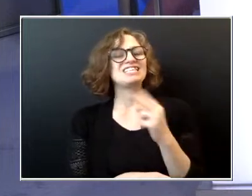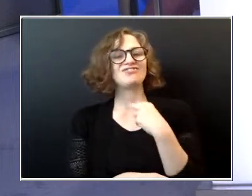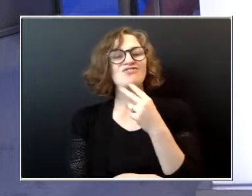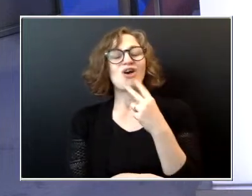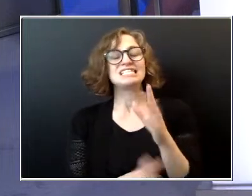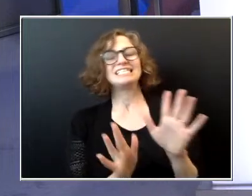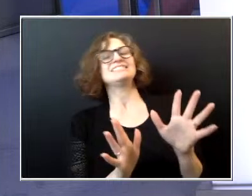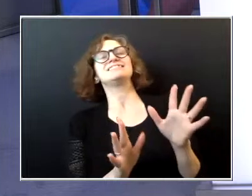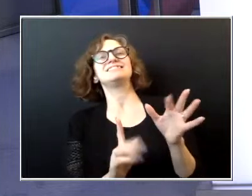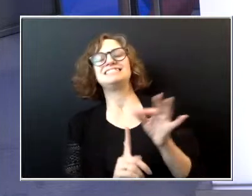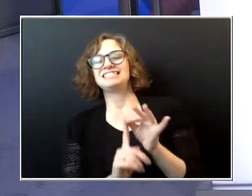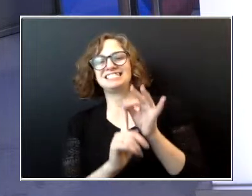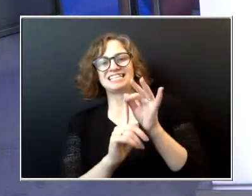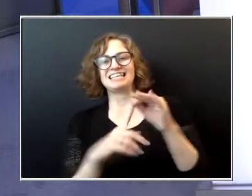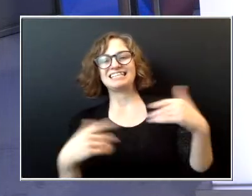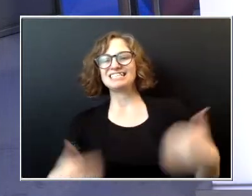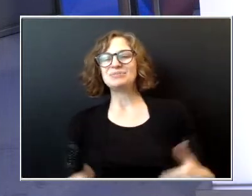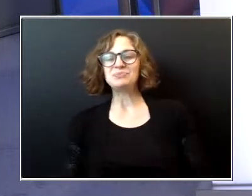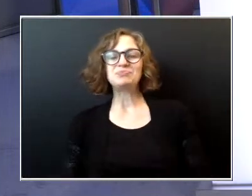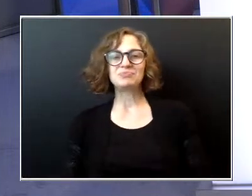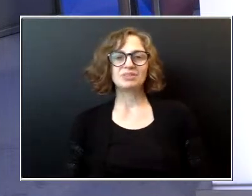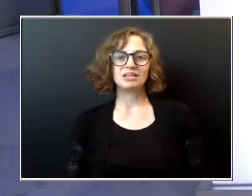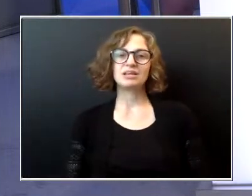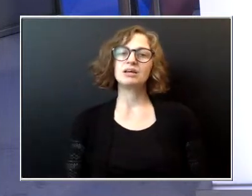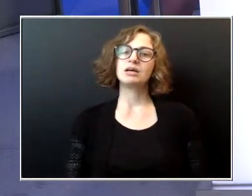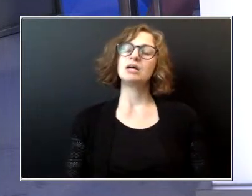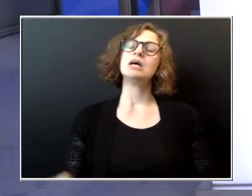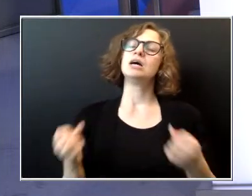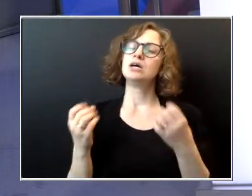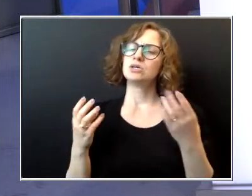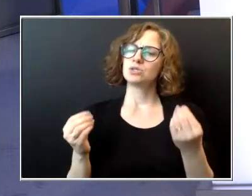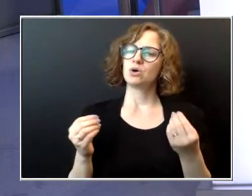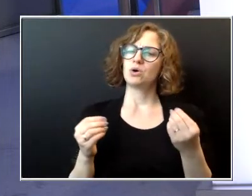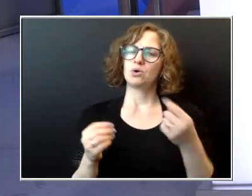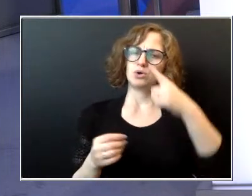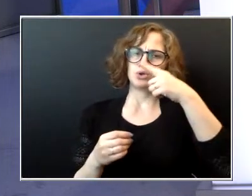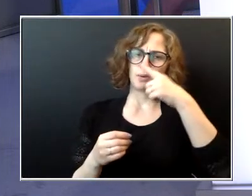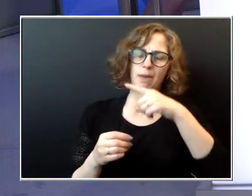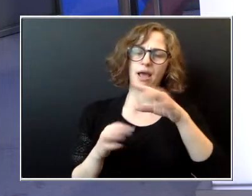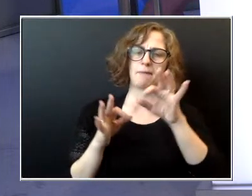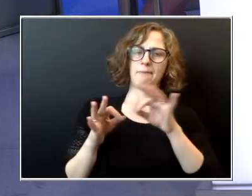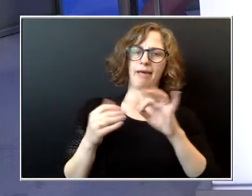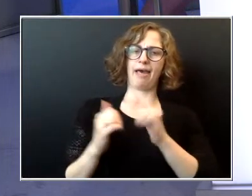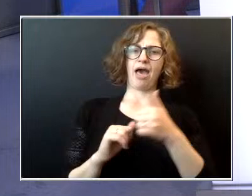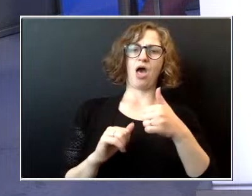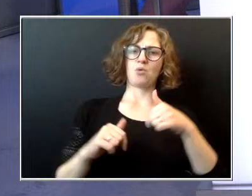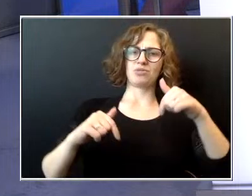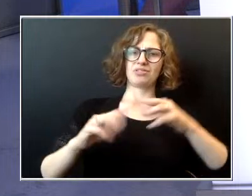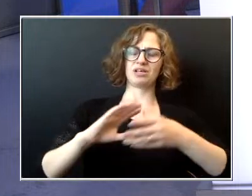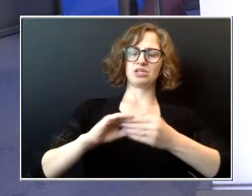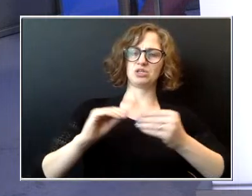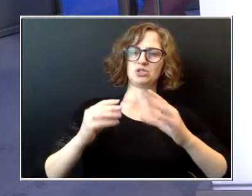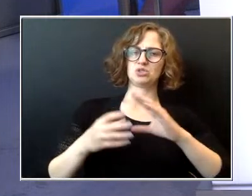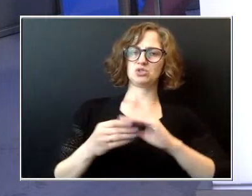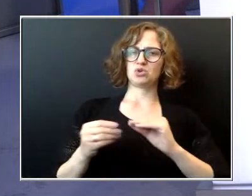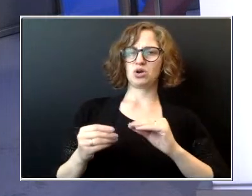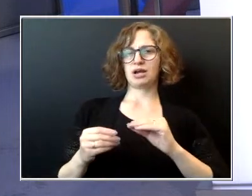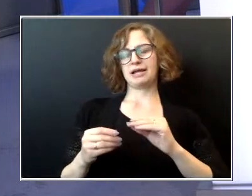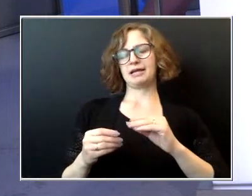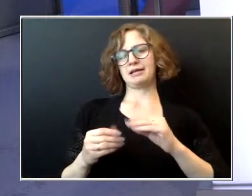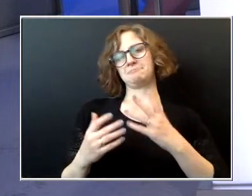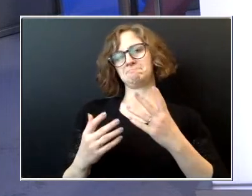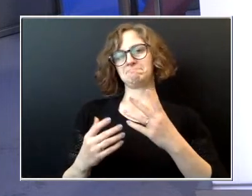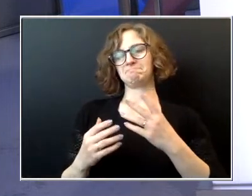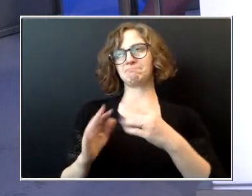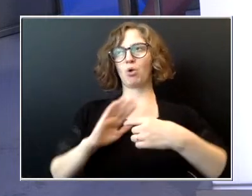So, Shabana, talk to us a little bit about how this story tells us about how genetic counselors fit in the Cancer Center and really in many diseases.